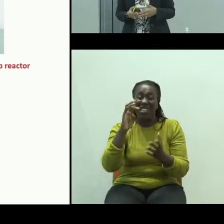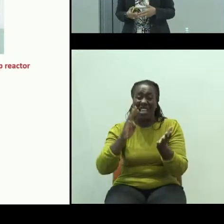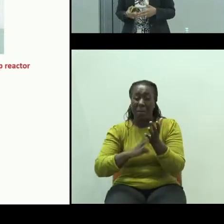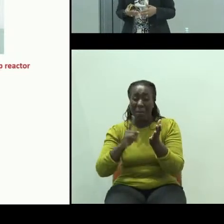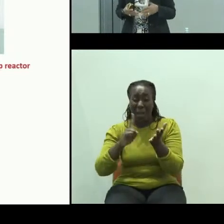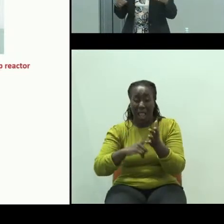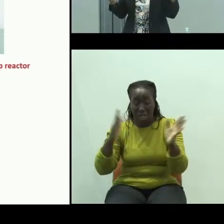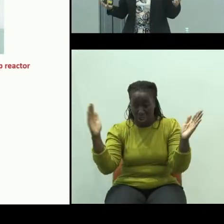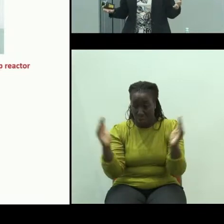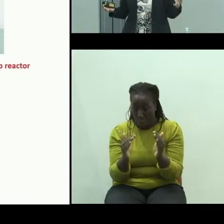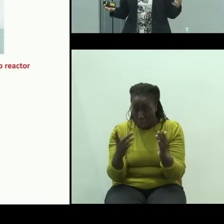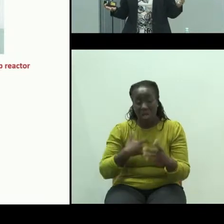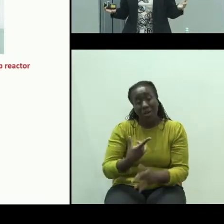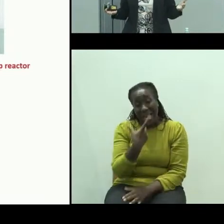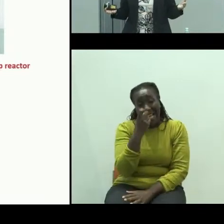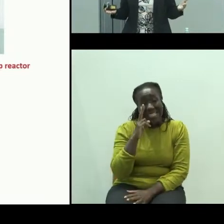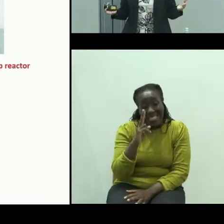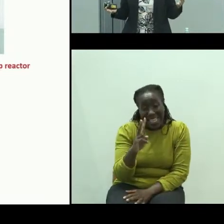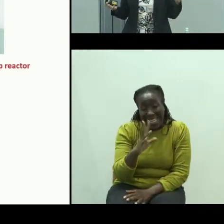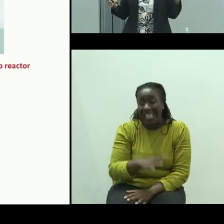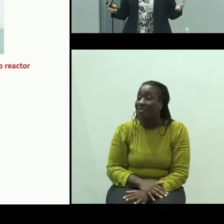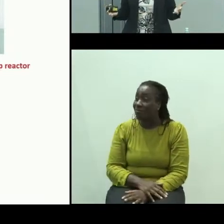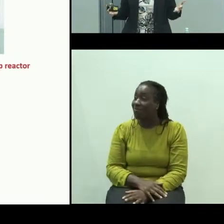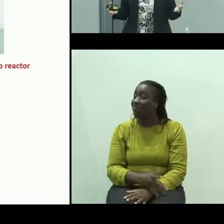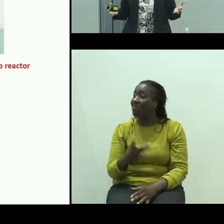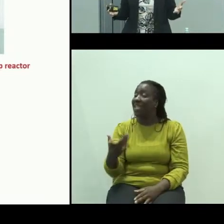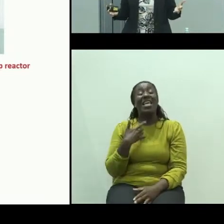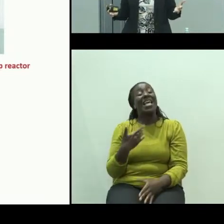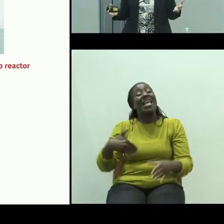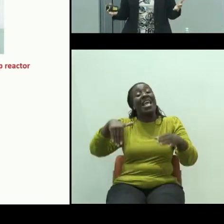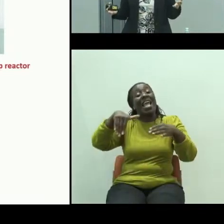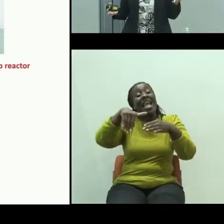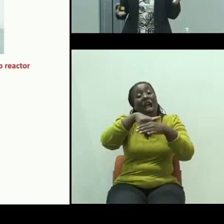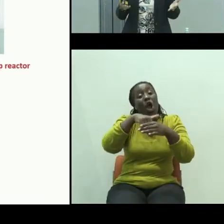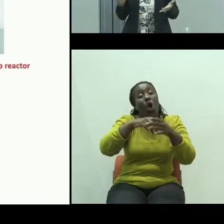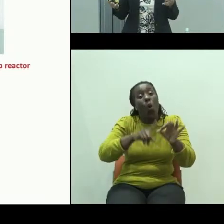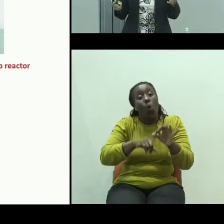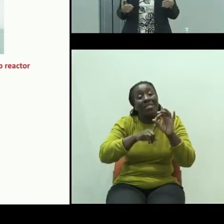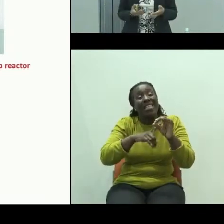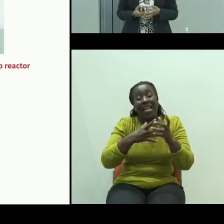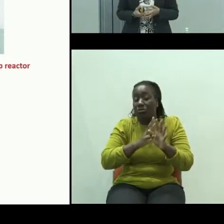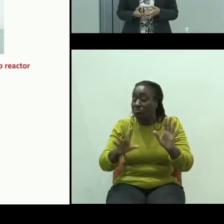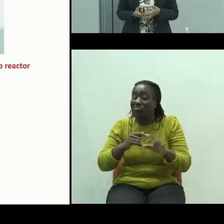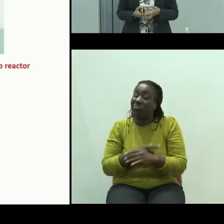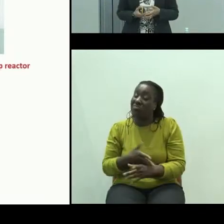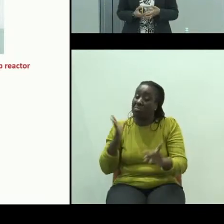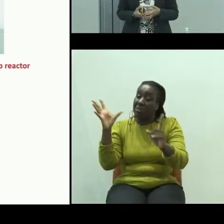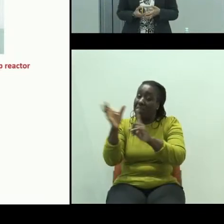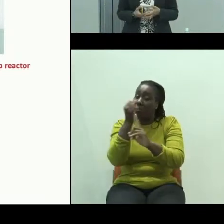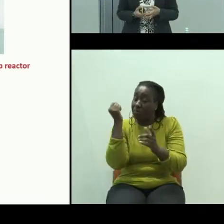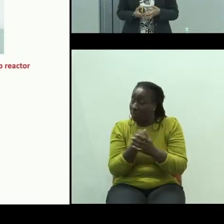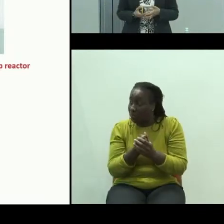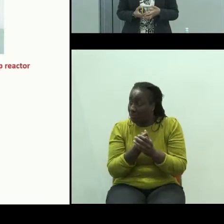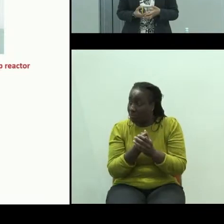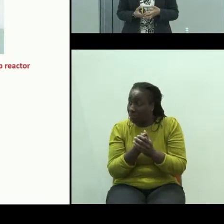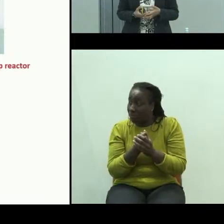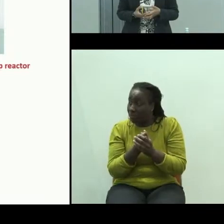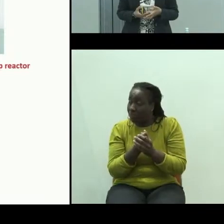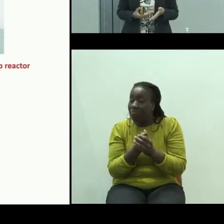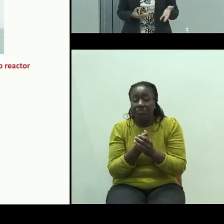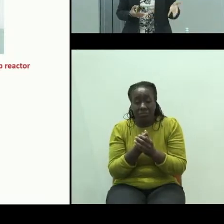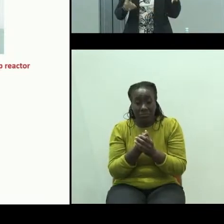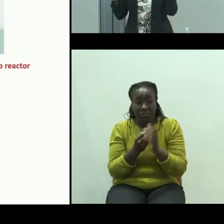the center. And you can see that both qualitatively and quantitatively, we're achieving about the same amount of product being